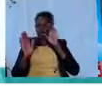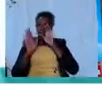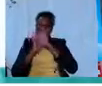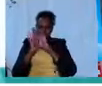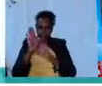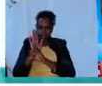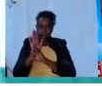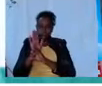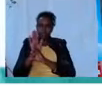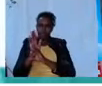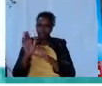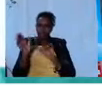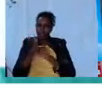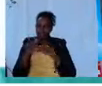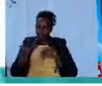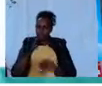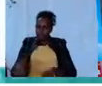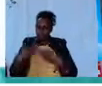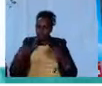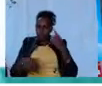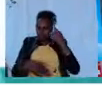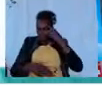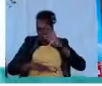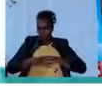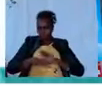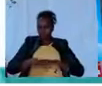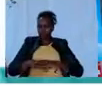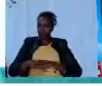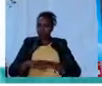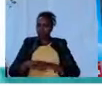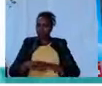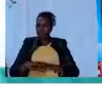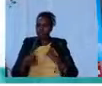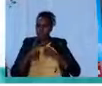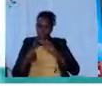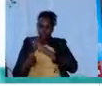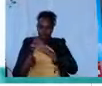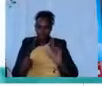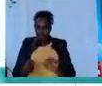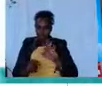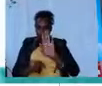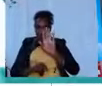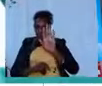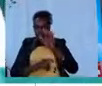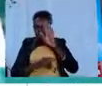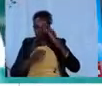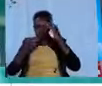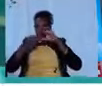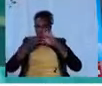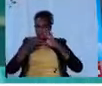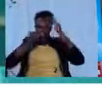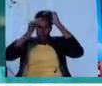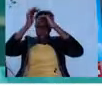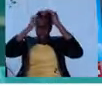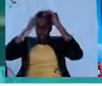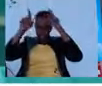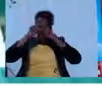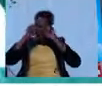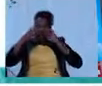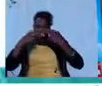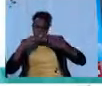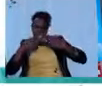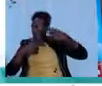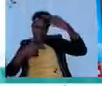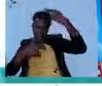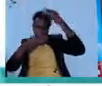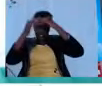that I am giving you today for your own good. To the Lord your God belong the heavens, even the highest